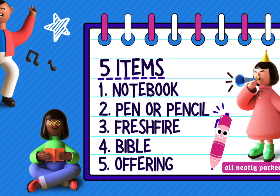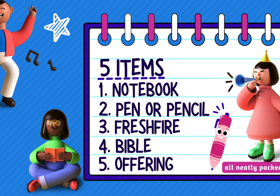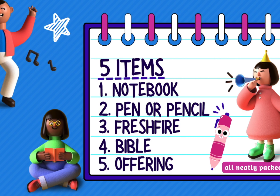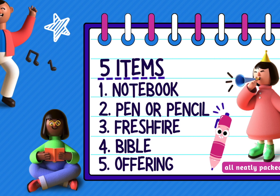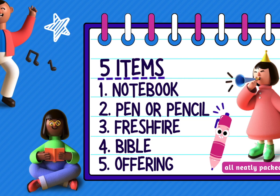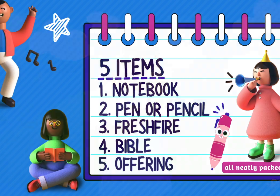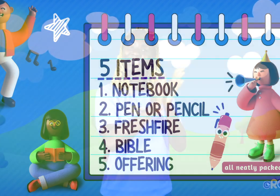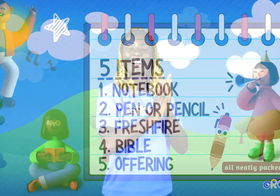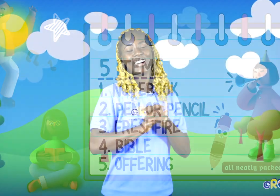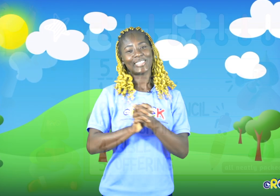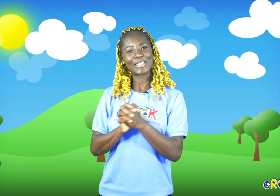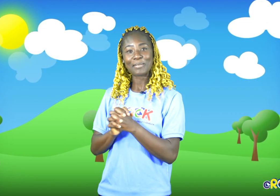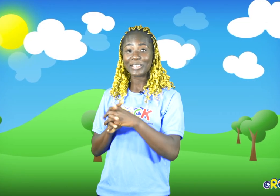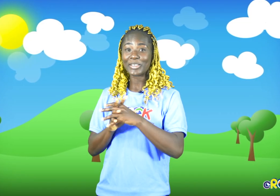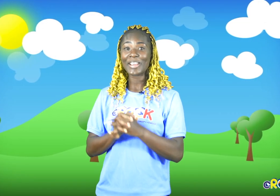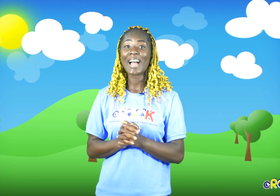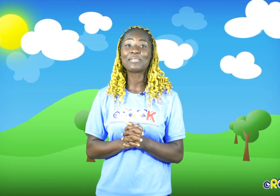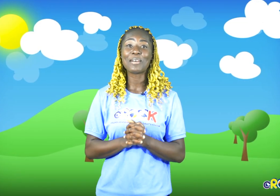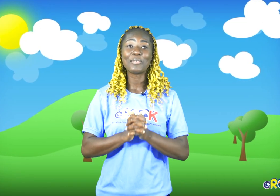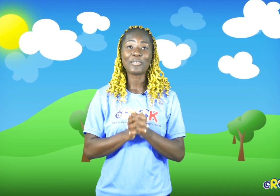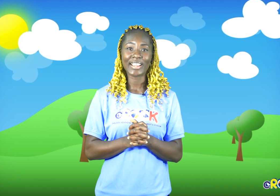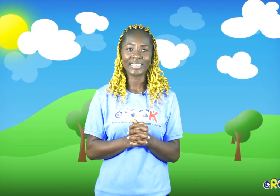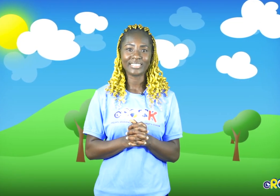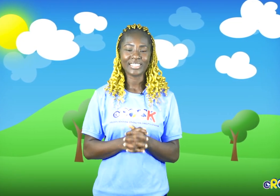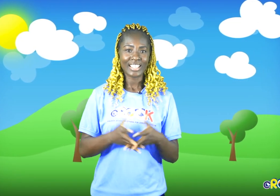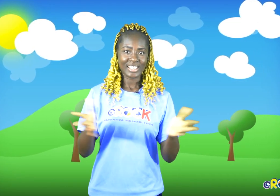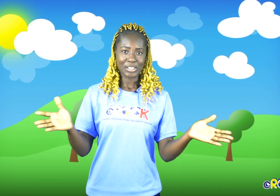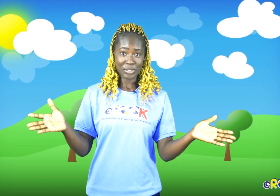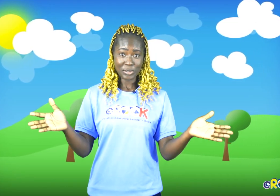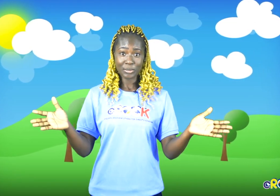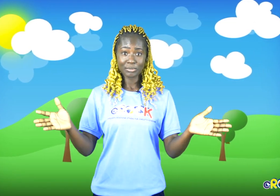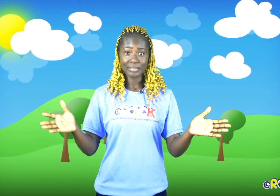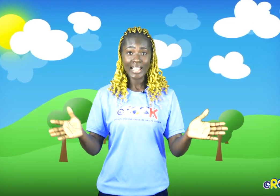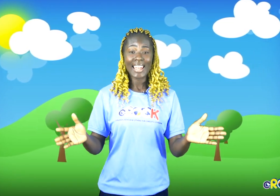offerings. Awesome. I know you have them ready.